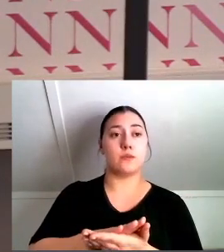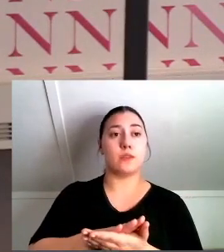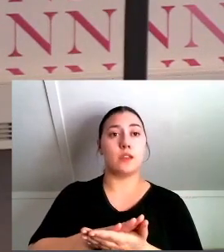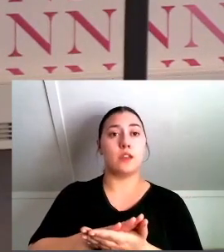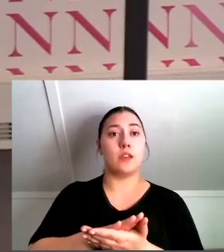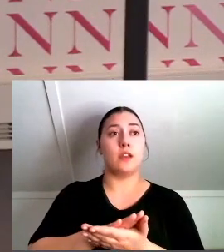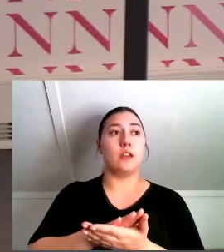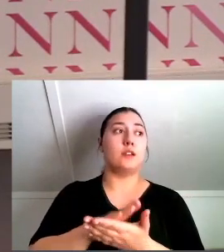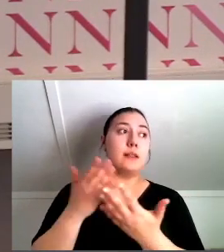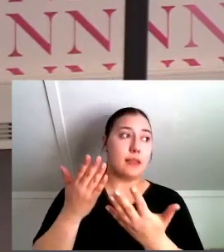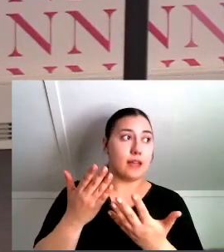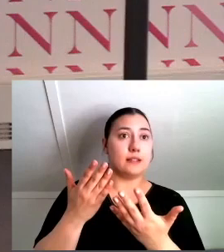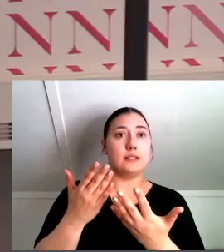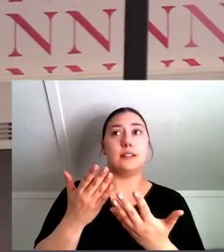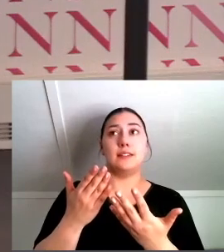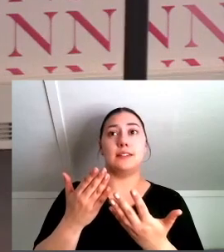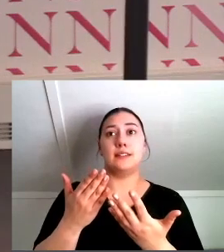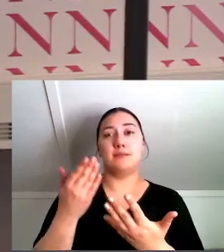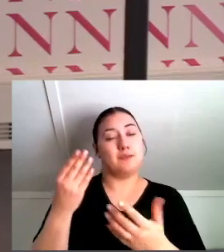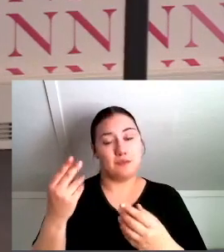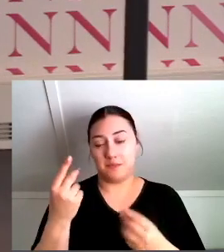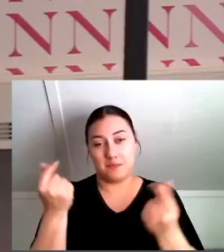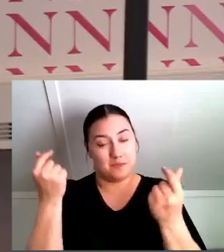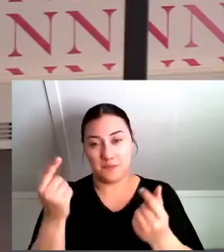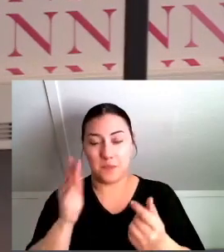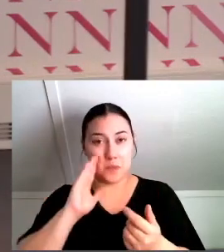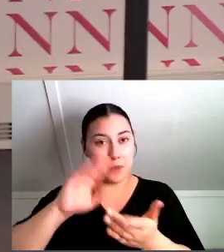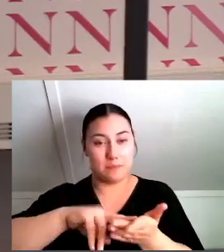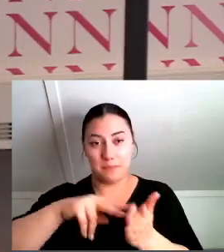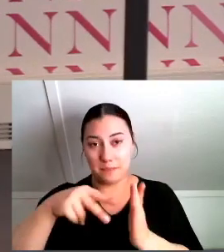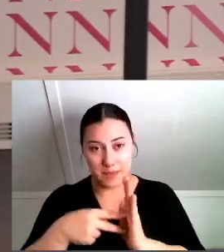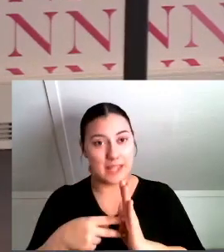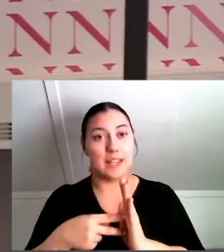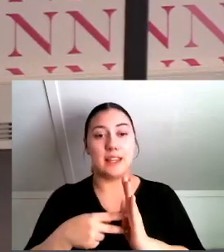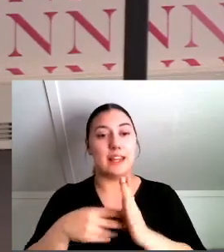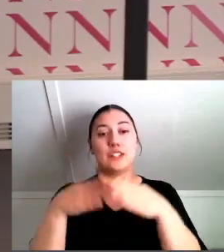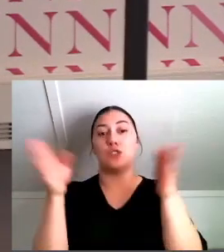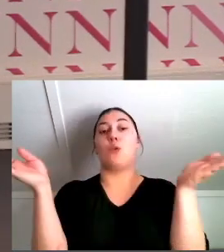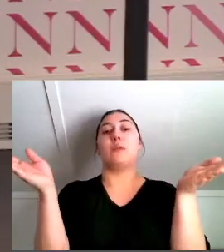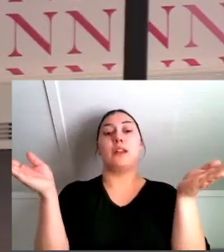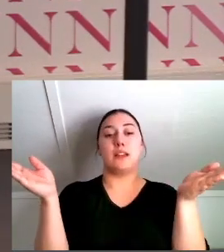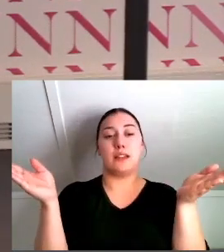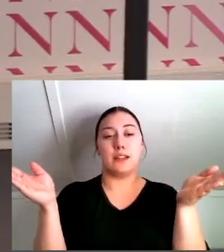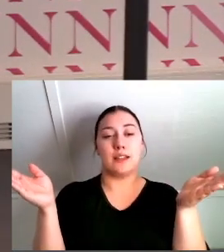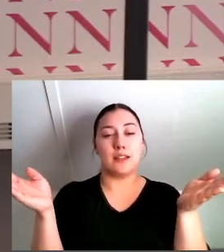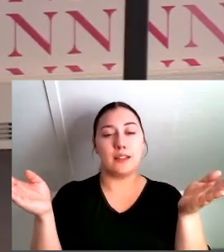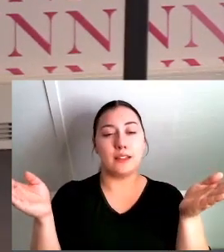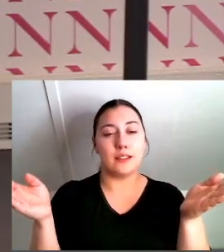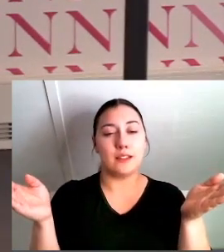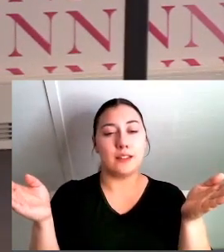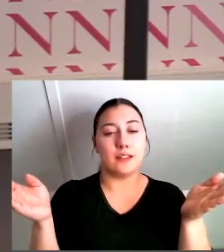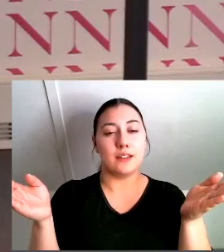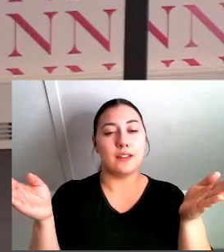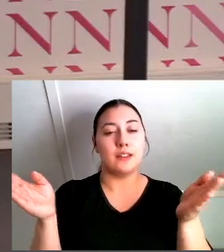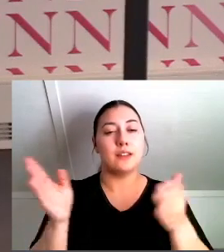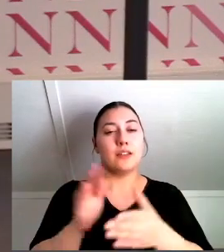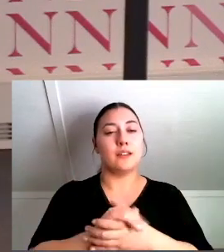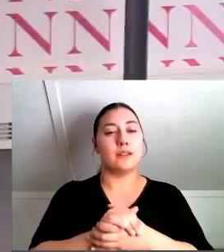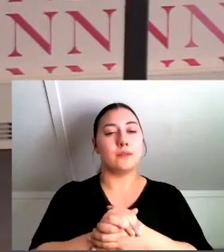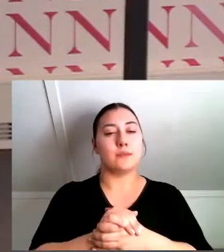default, it's open, right? Like we're not taking the thing, we're making a copy. We're not, you know,